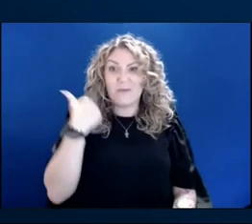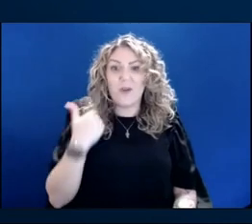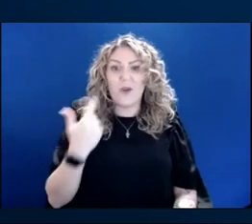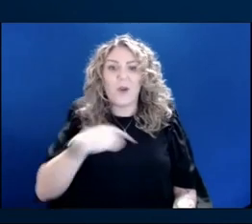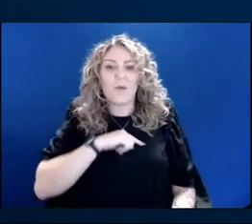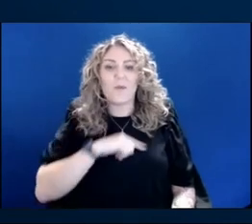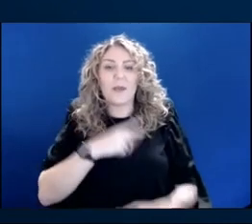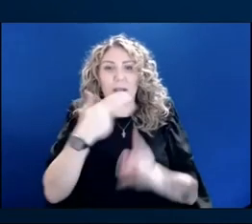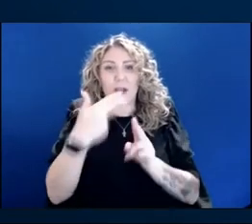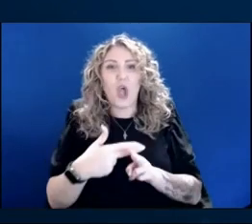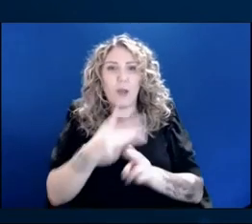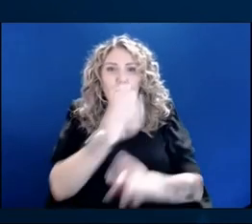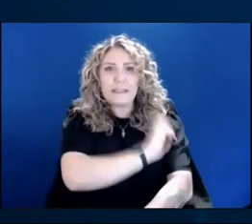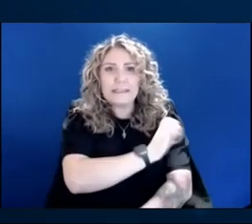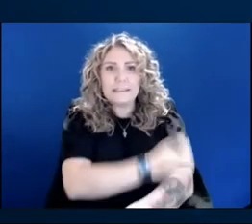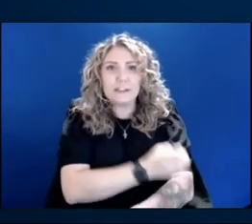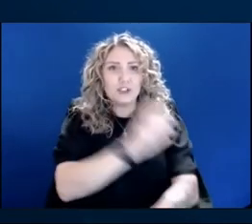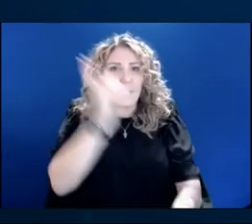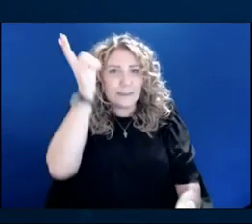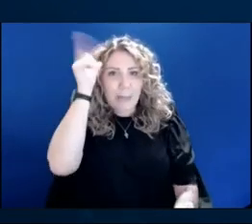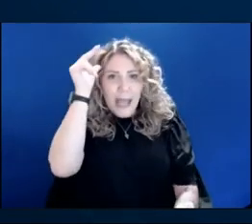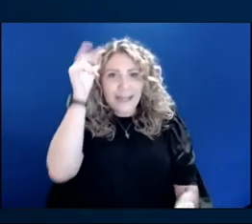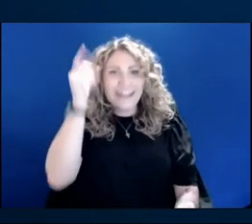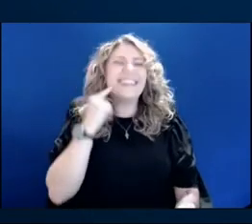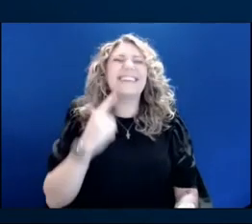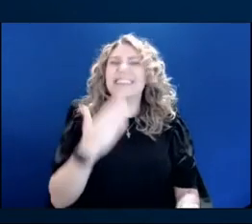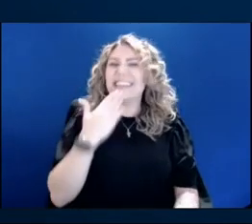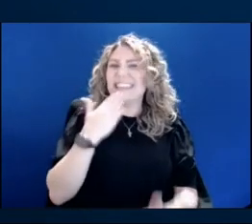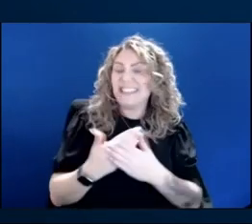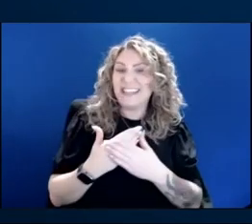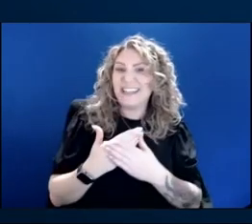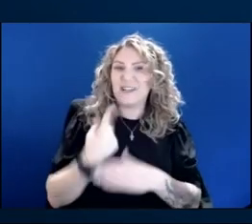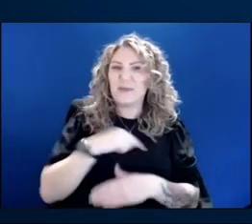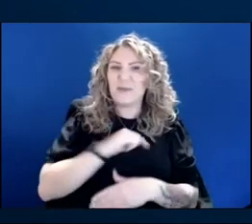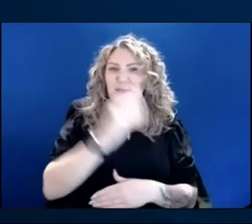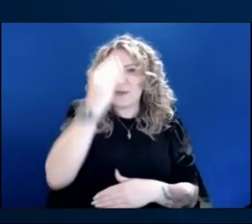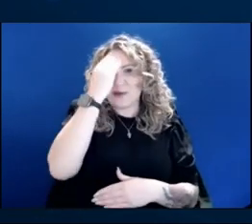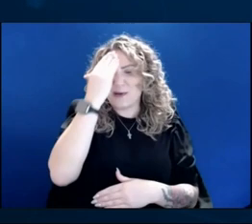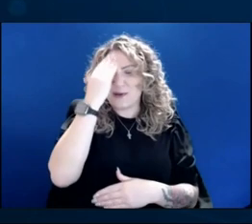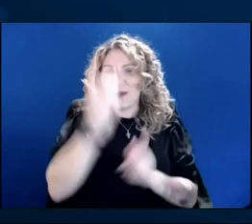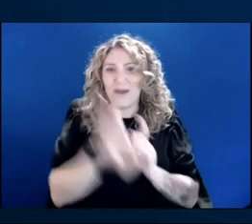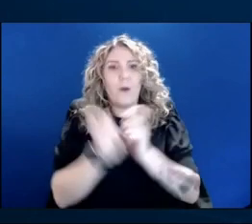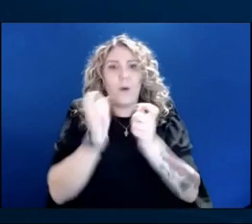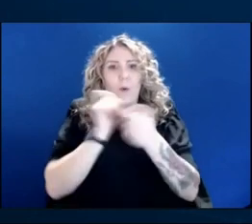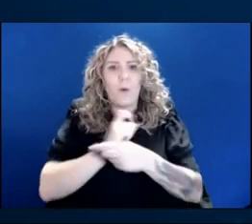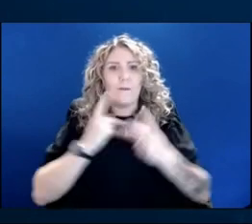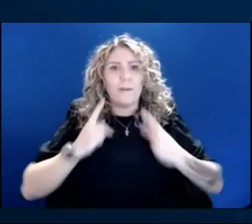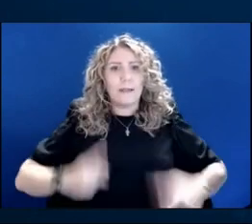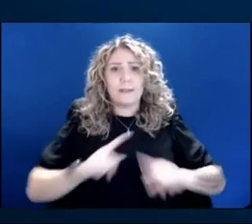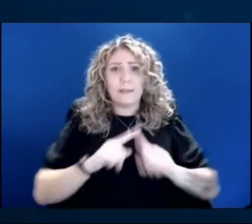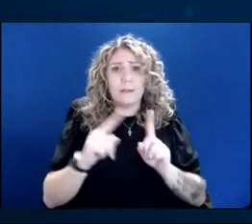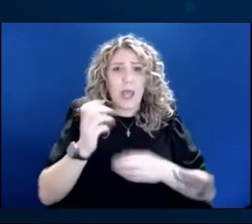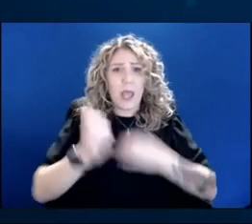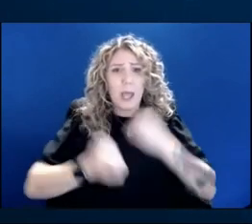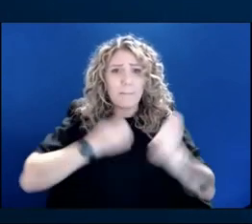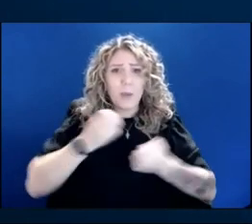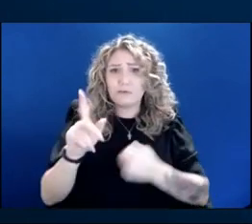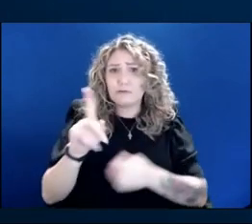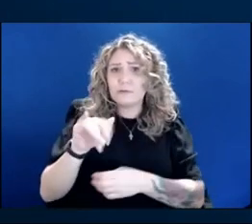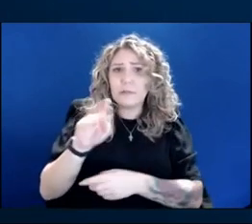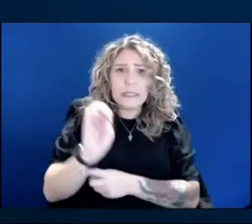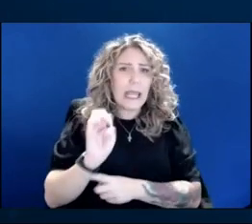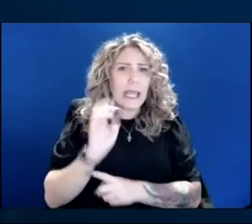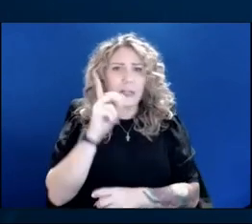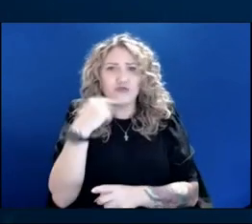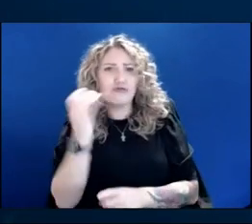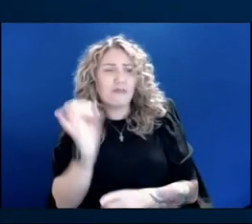Bunny. Good. Well, and we know this that's a transformation physically, but emotionally, Katie, what has this been like to just kind of watch this full circle